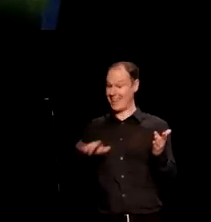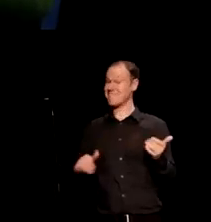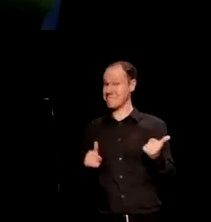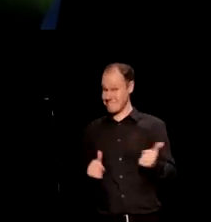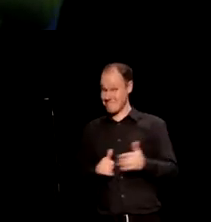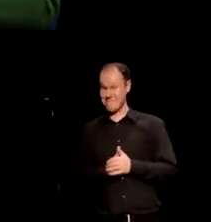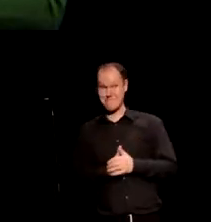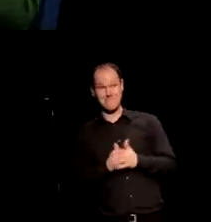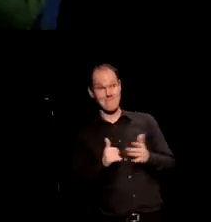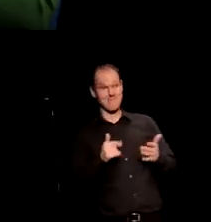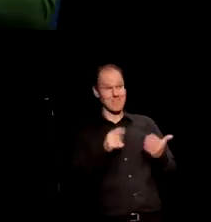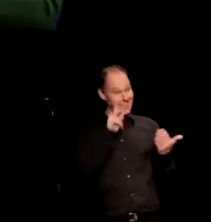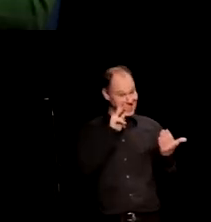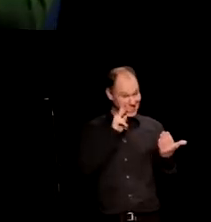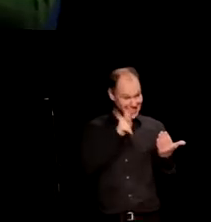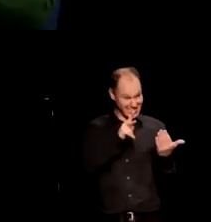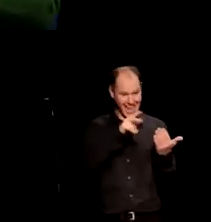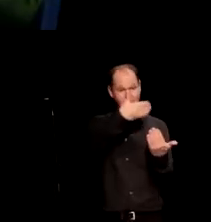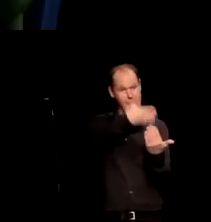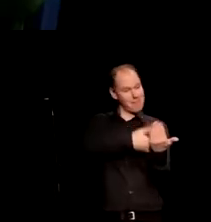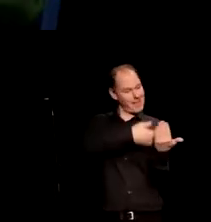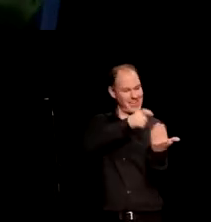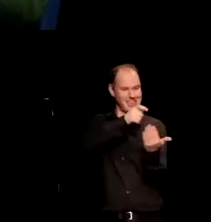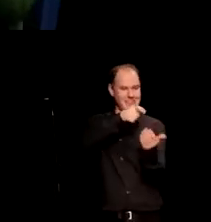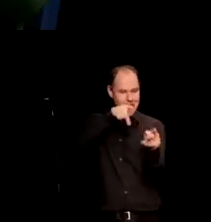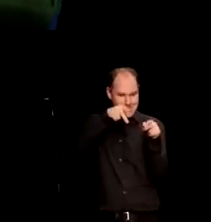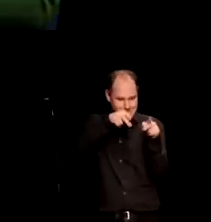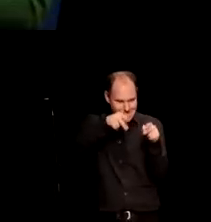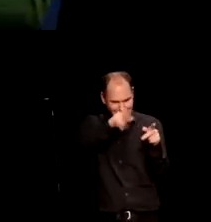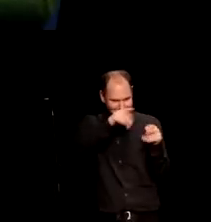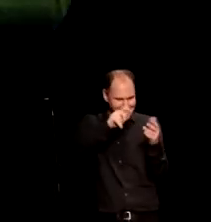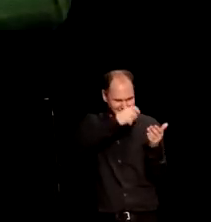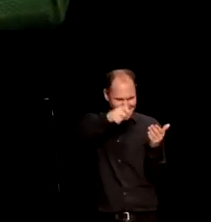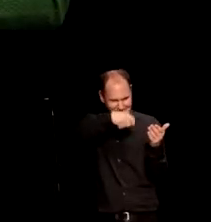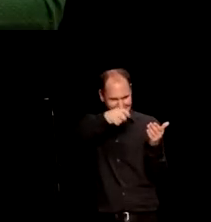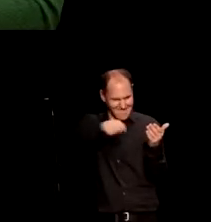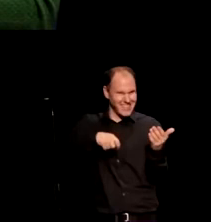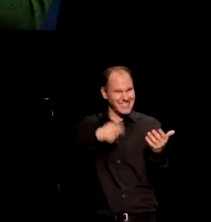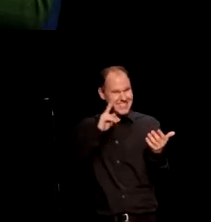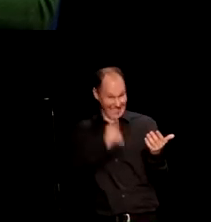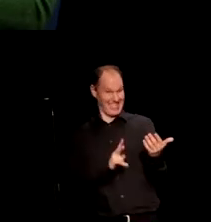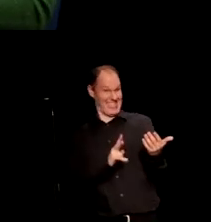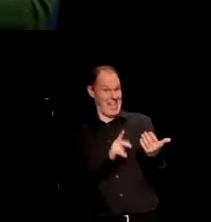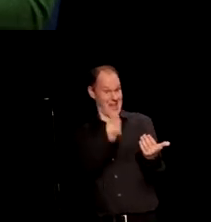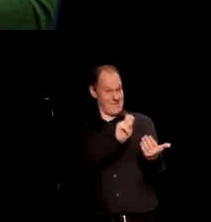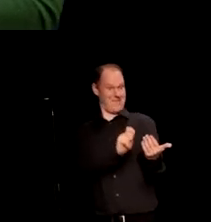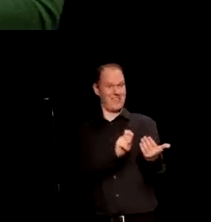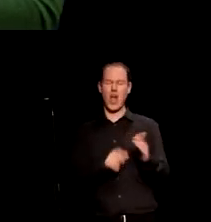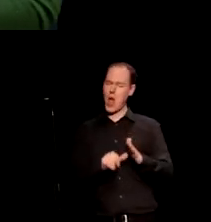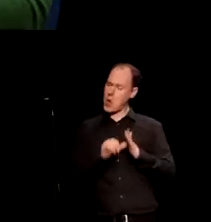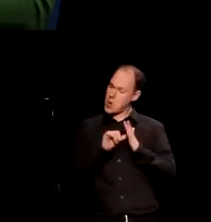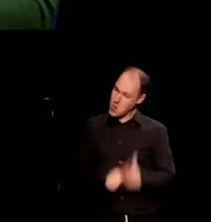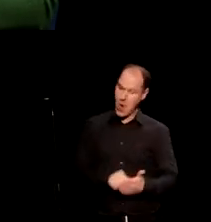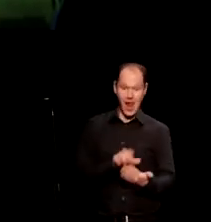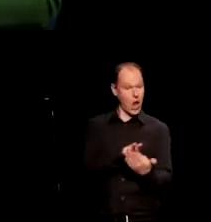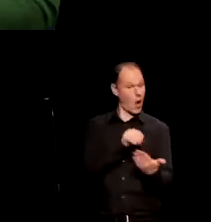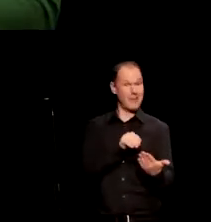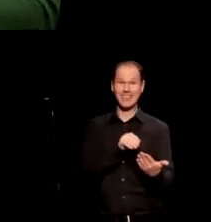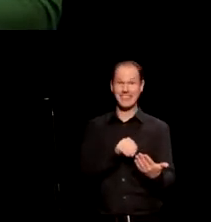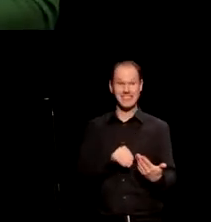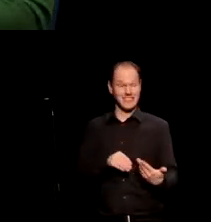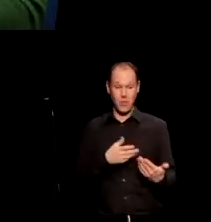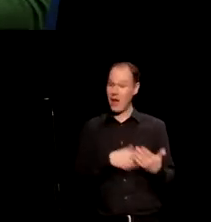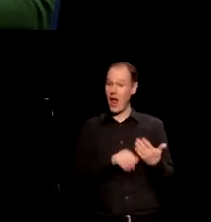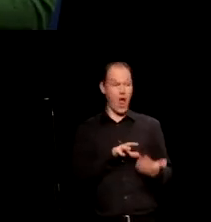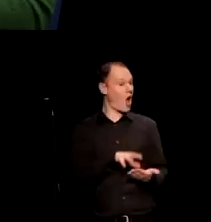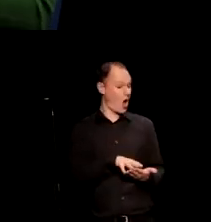you know, there's edits on the page, so you can tell, you know, authors, you know, It was hard to copy things in the past. You just sent a copy that